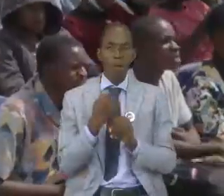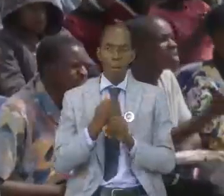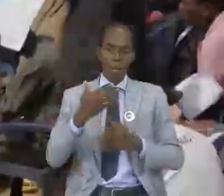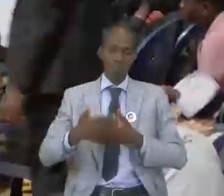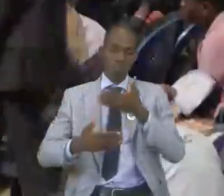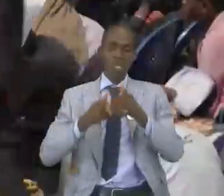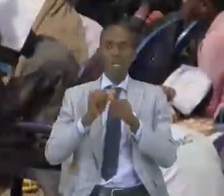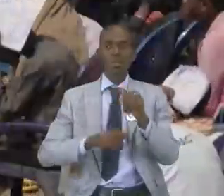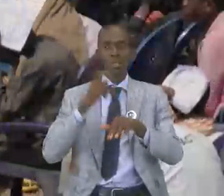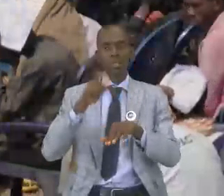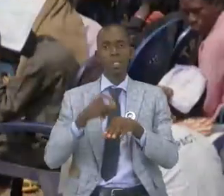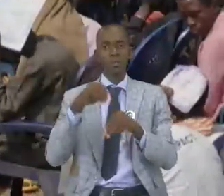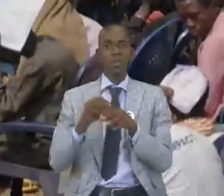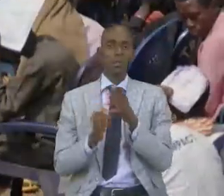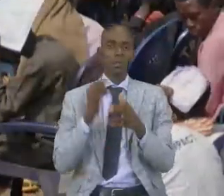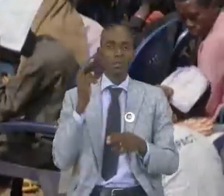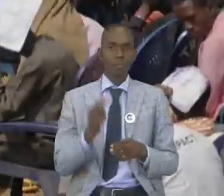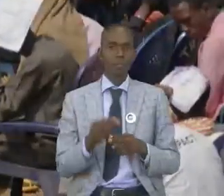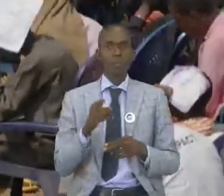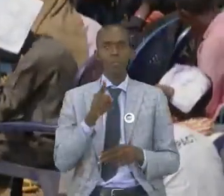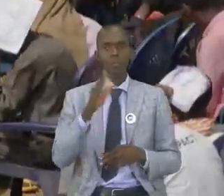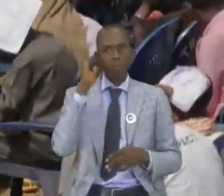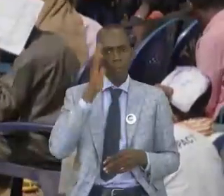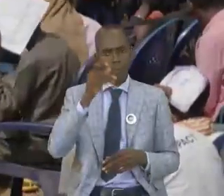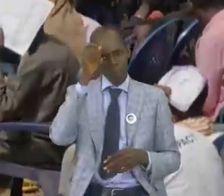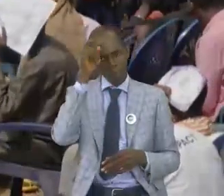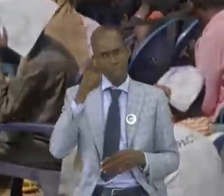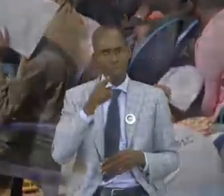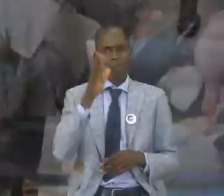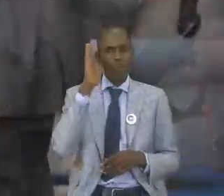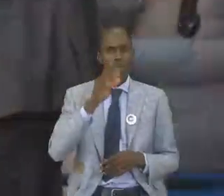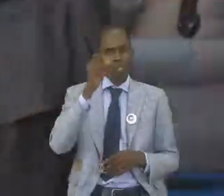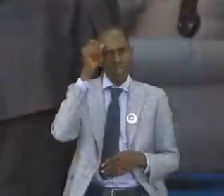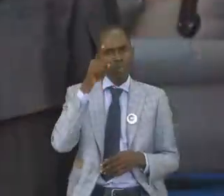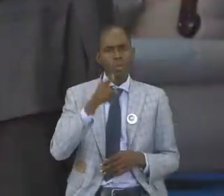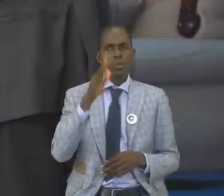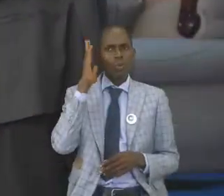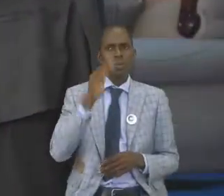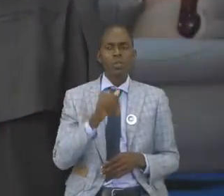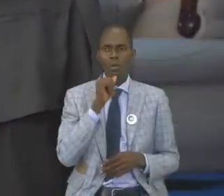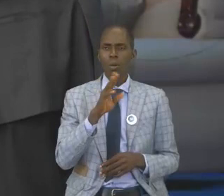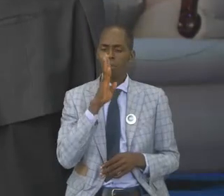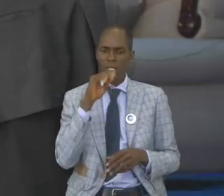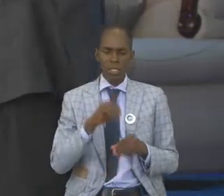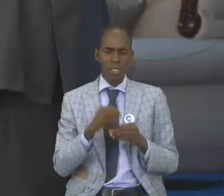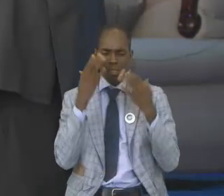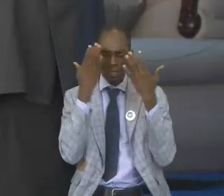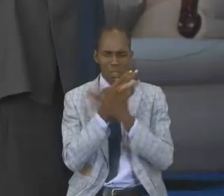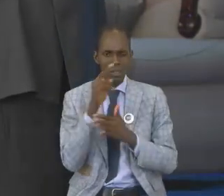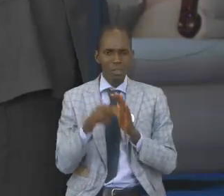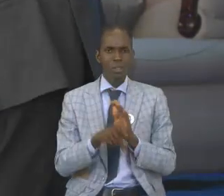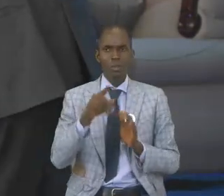every time. You will understand. You will understand. You'll not be living in darkness. You'll not be living